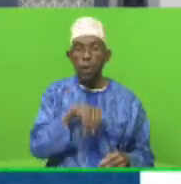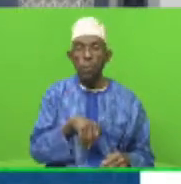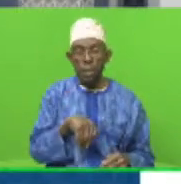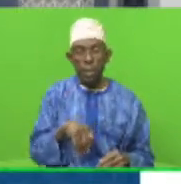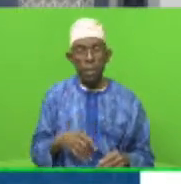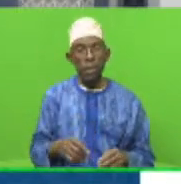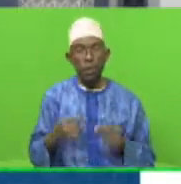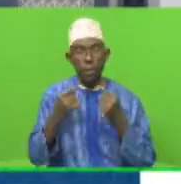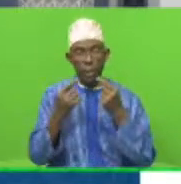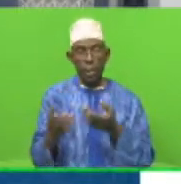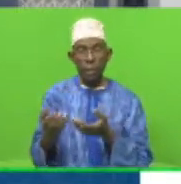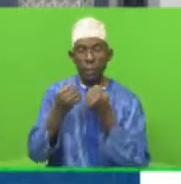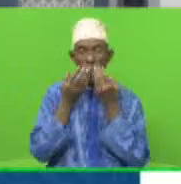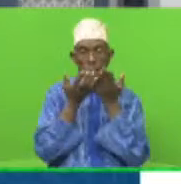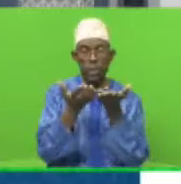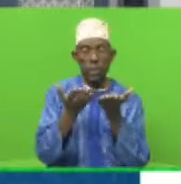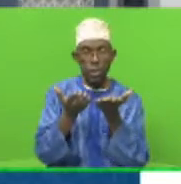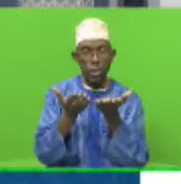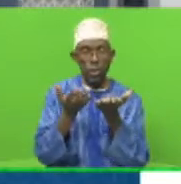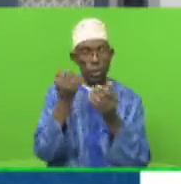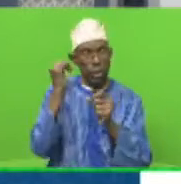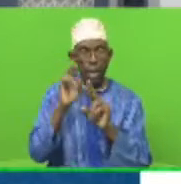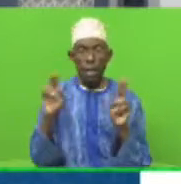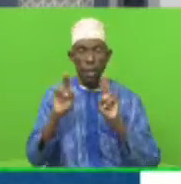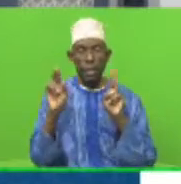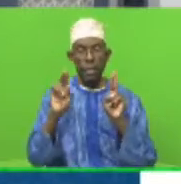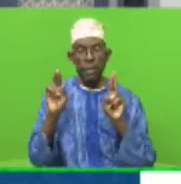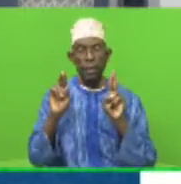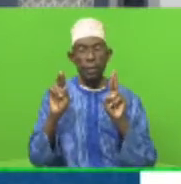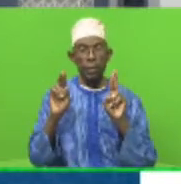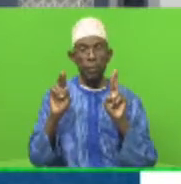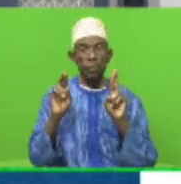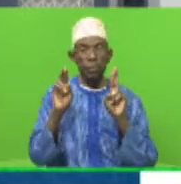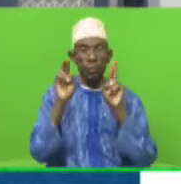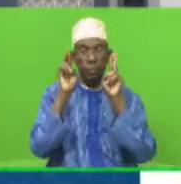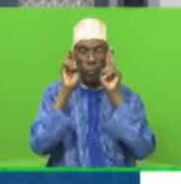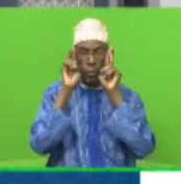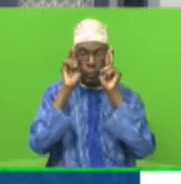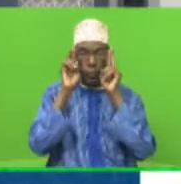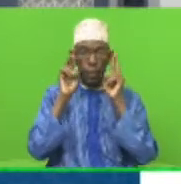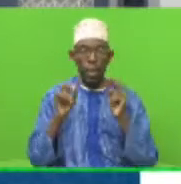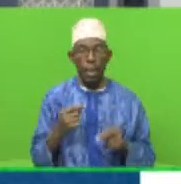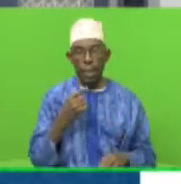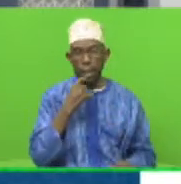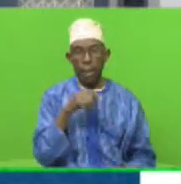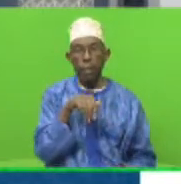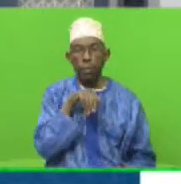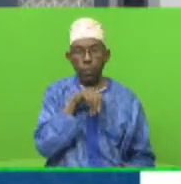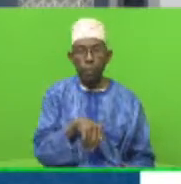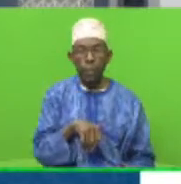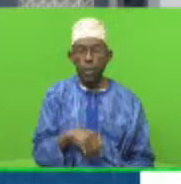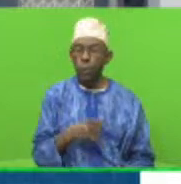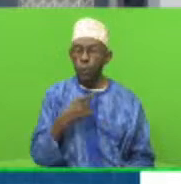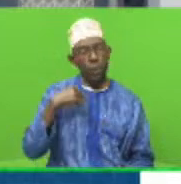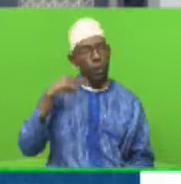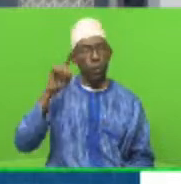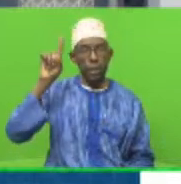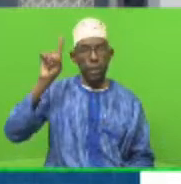us to witness that you delivered your message, we are ready to do that. And then he tells him,